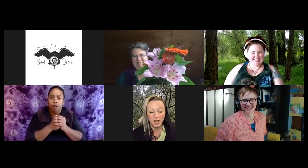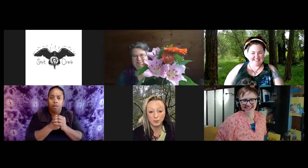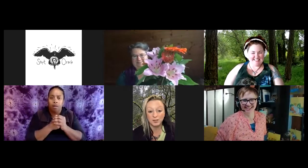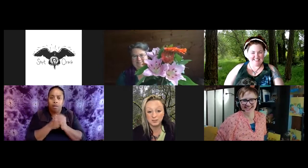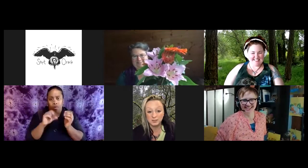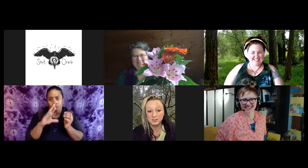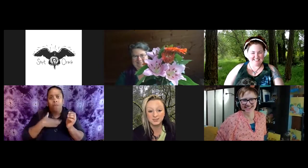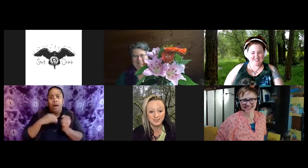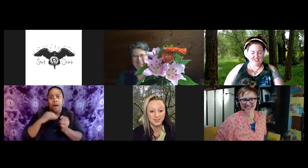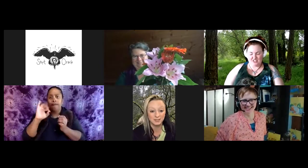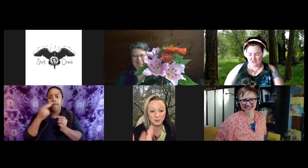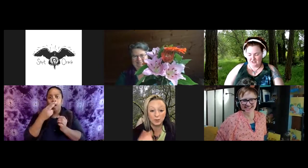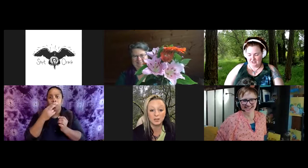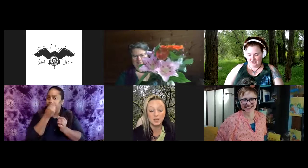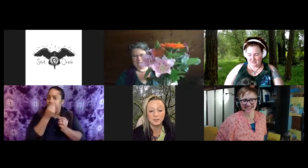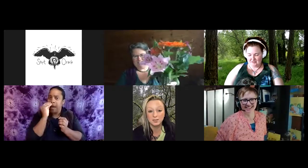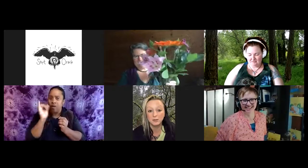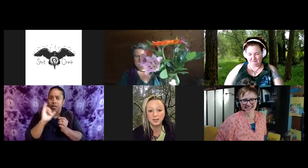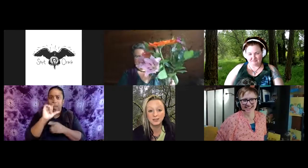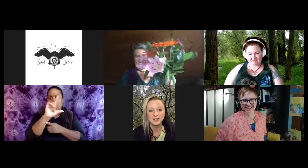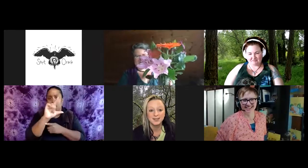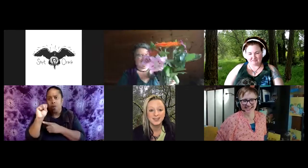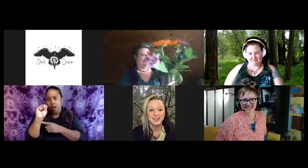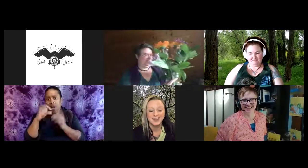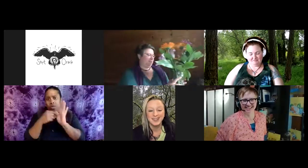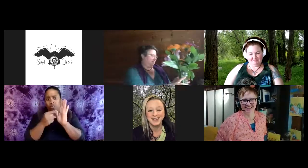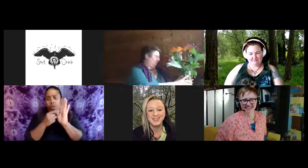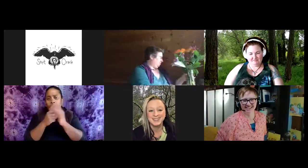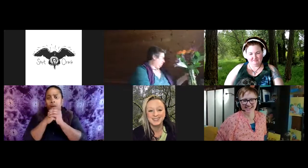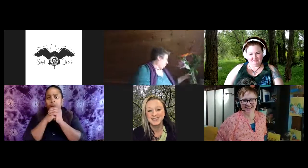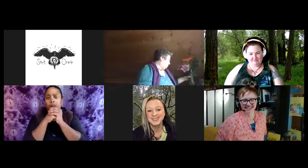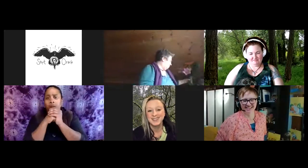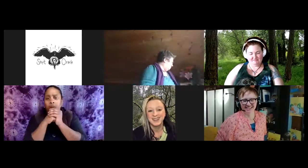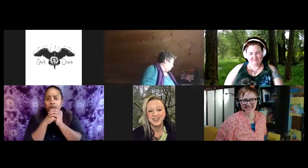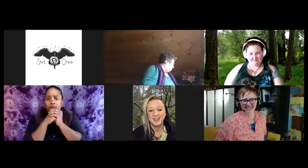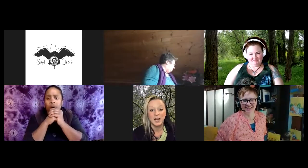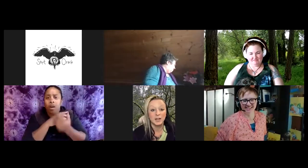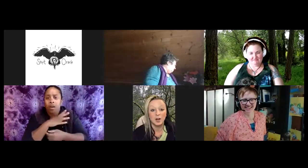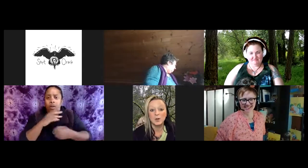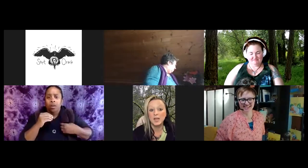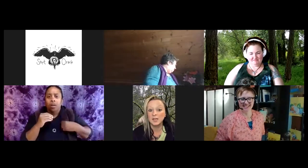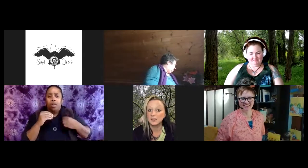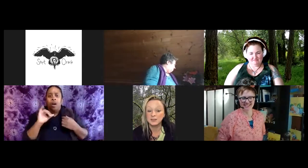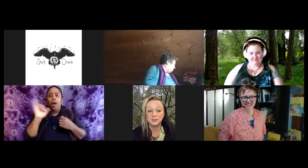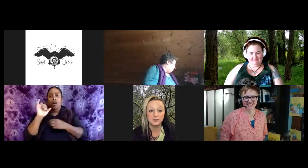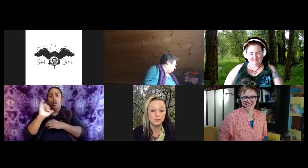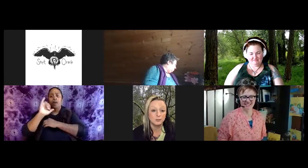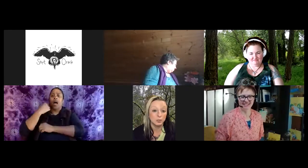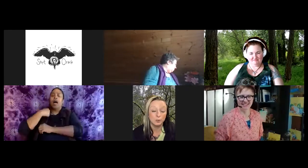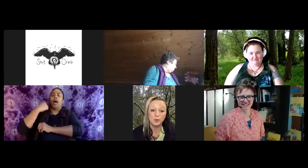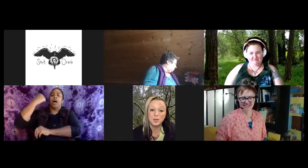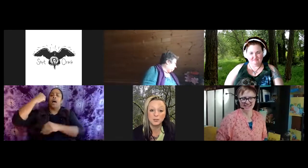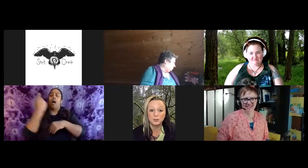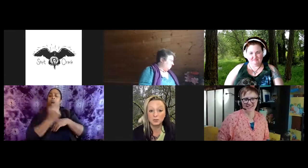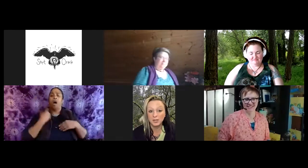fresh flowers, like Lorelai's showing. And I always